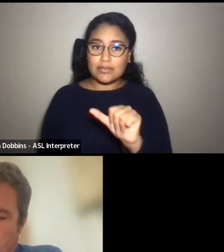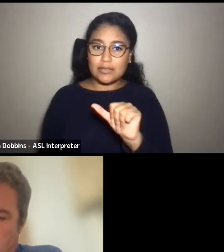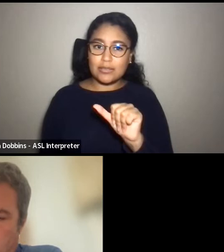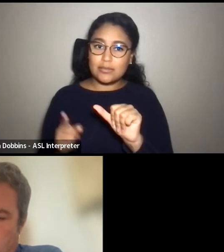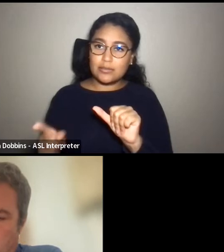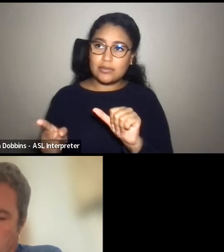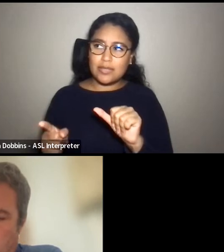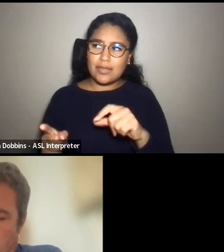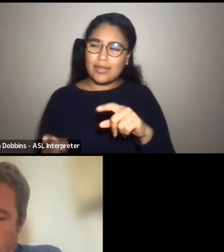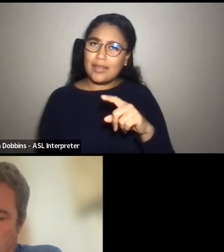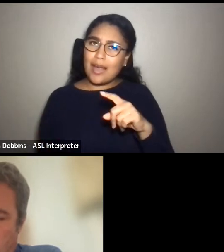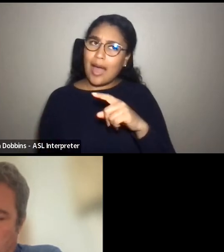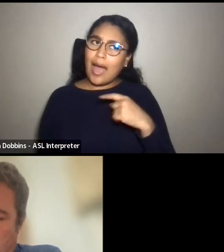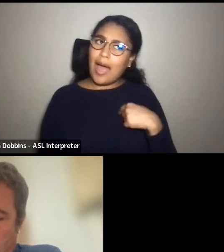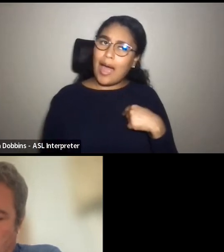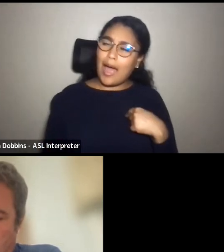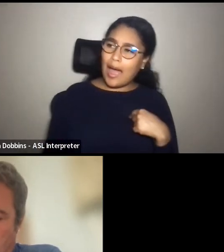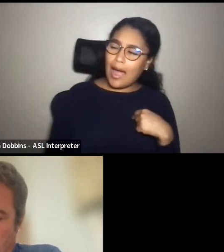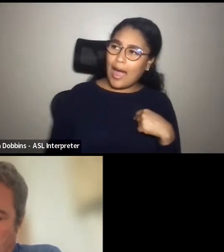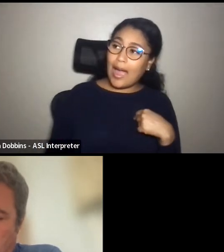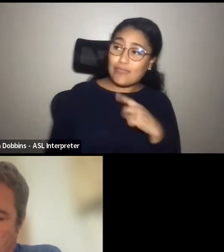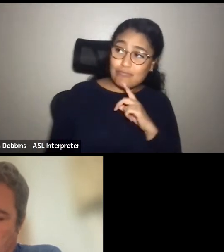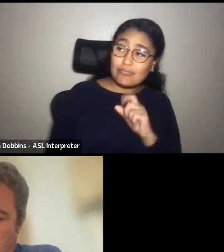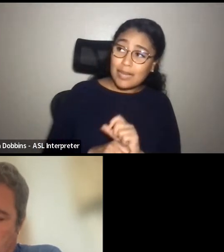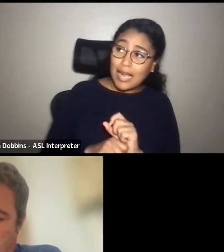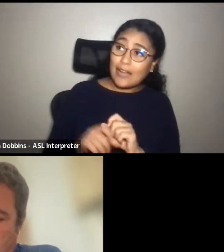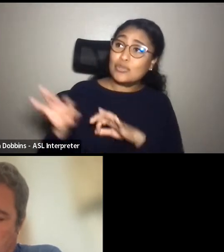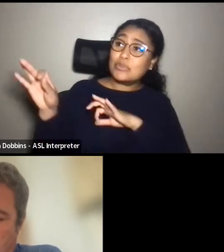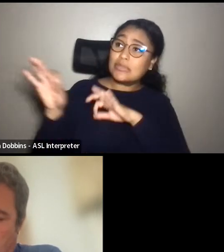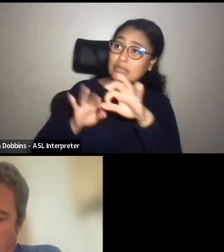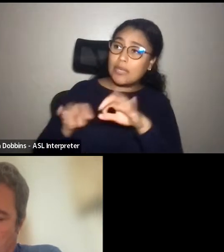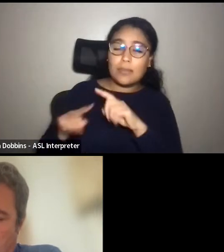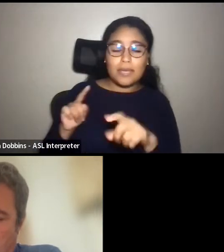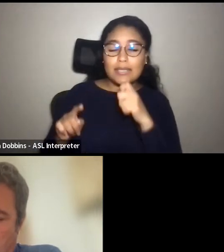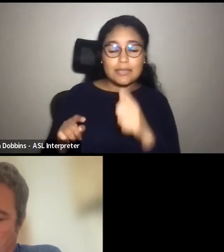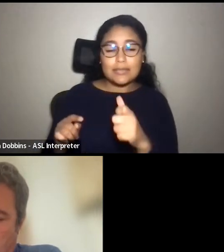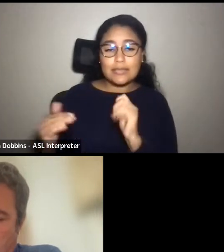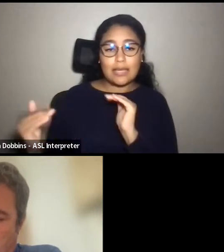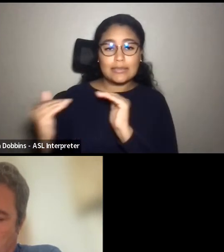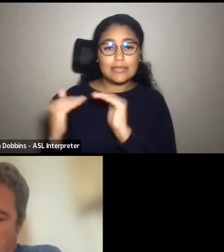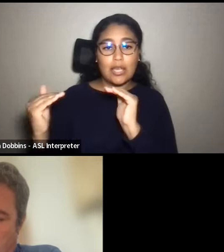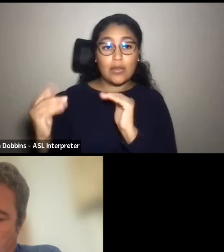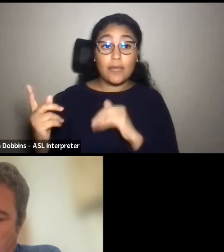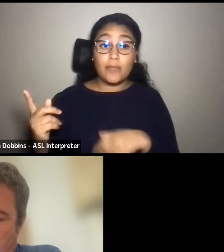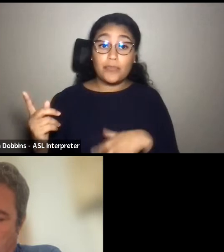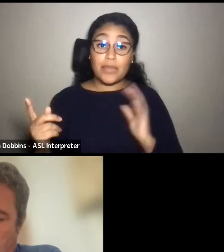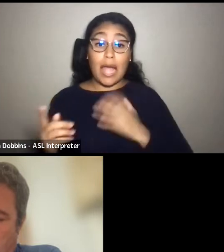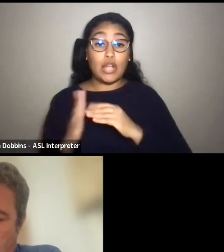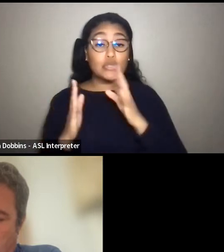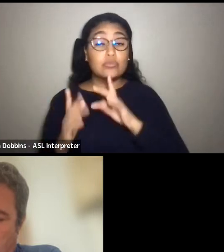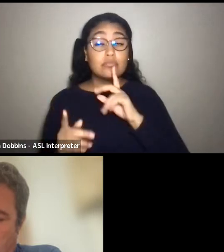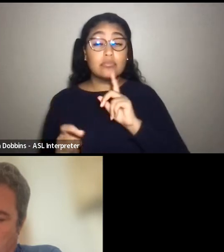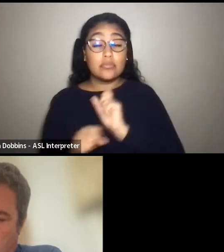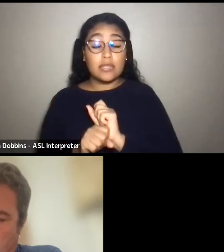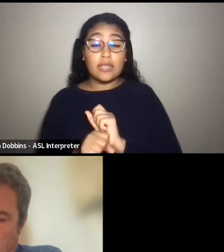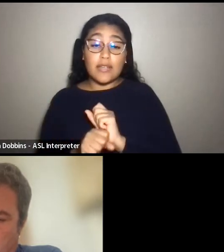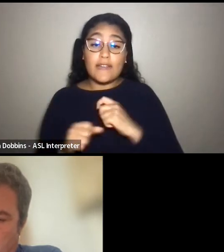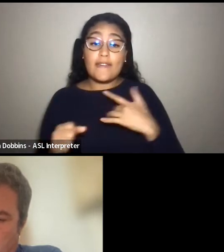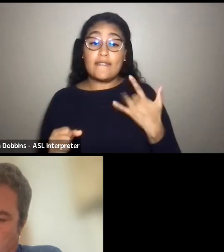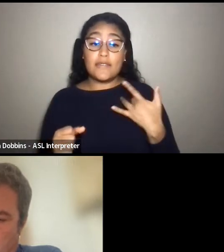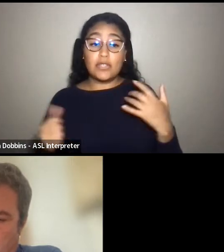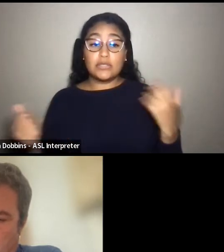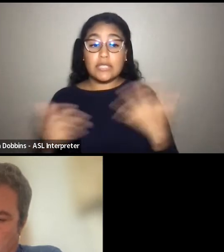it was okay, but they feel they have to say it because it's not a given. Our kids have very real fear for their friends,